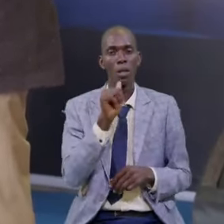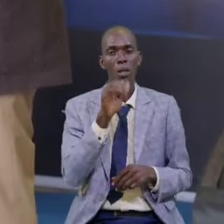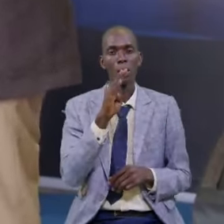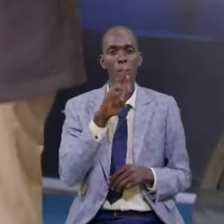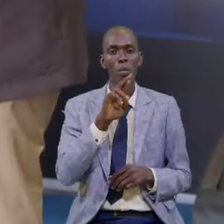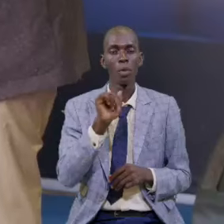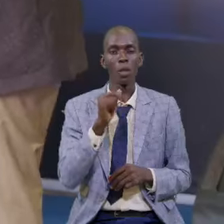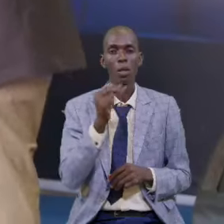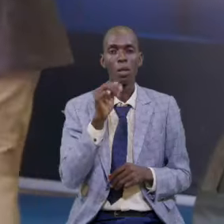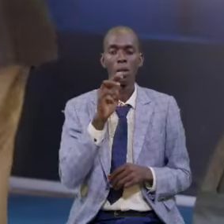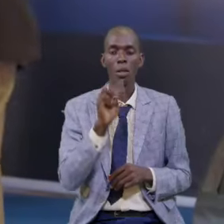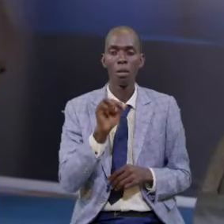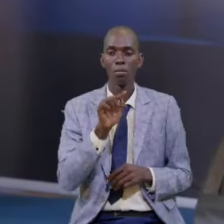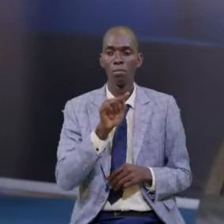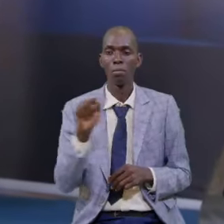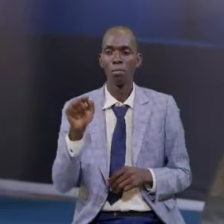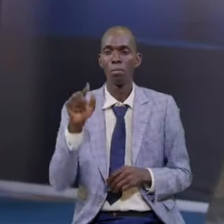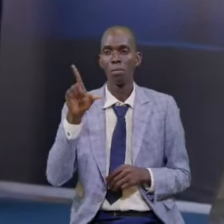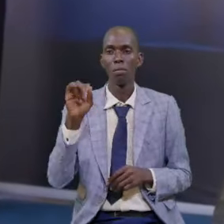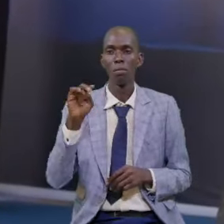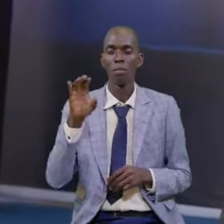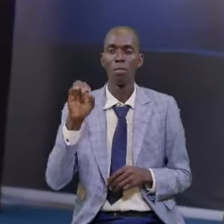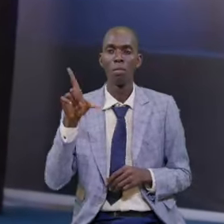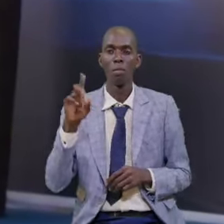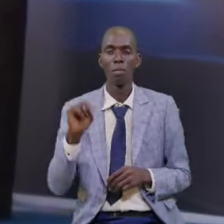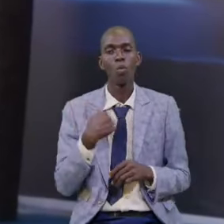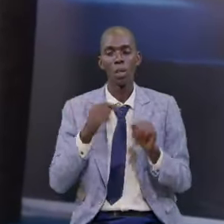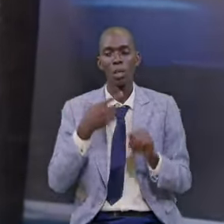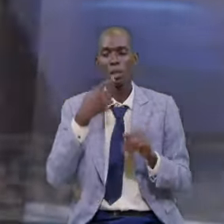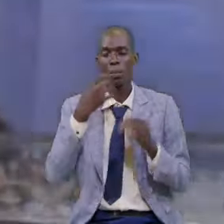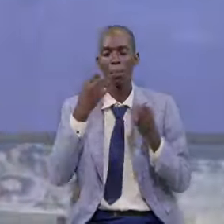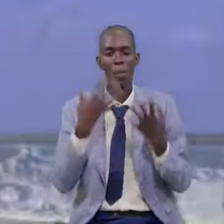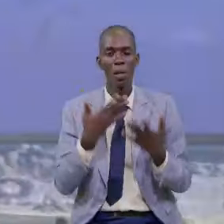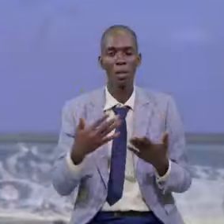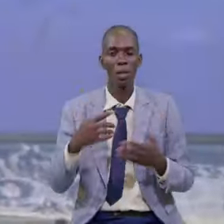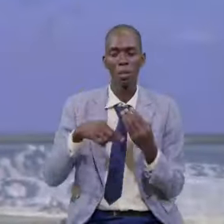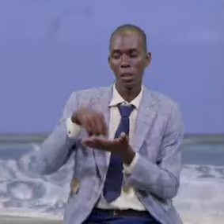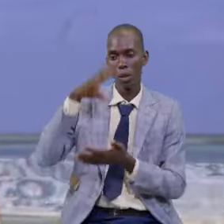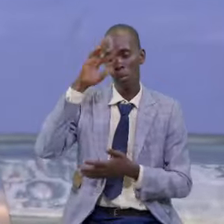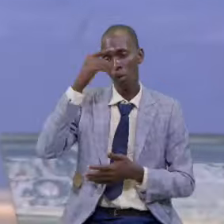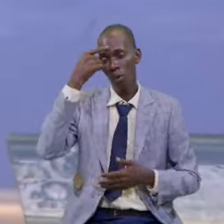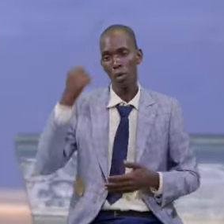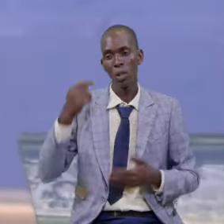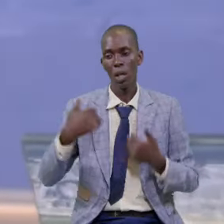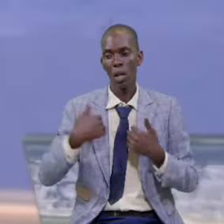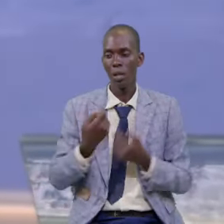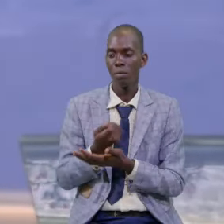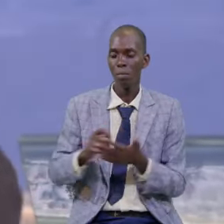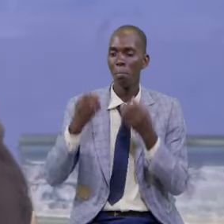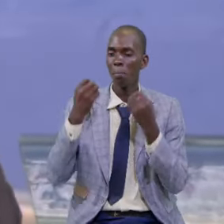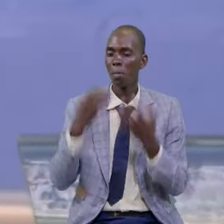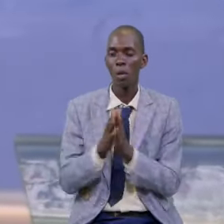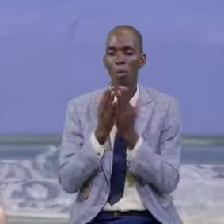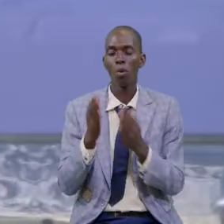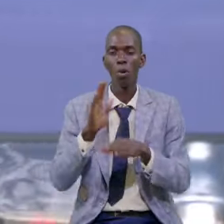say about him. In fact, there are books written on leadership, the Abraham Lincoln style.